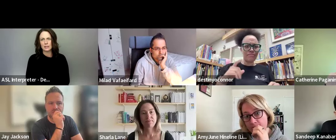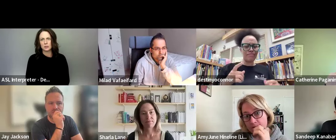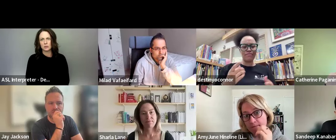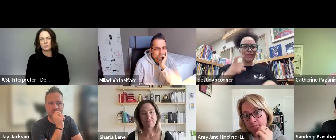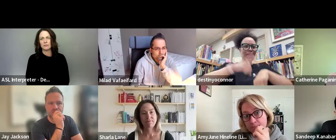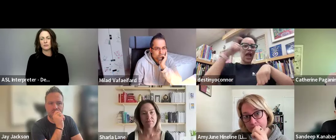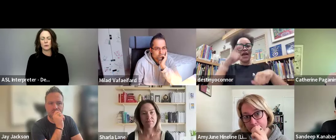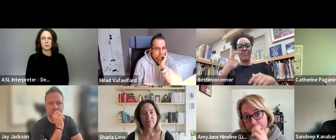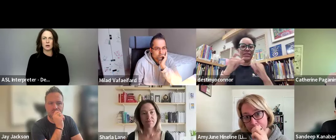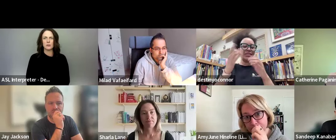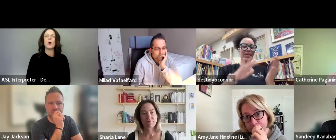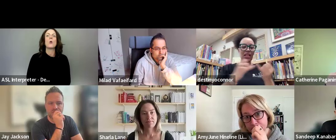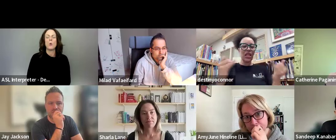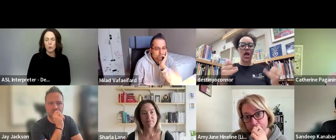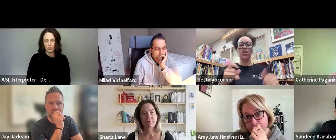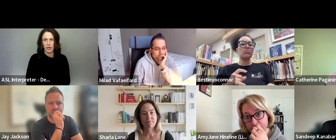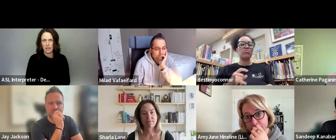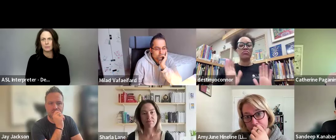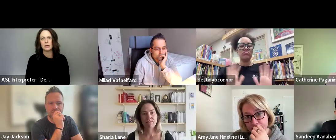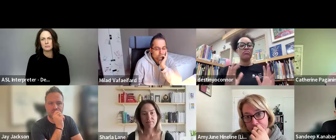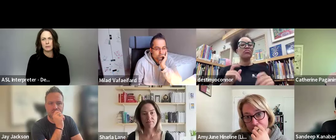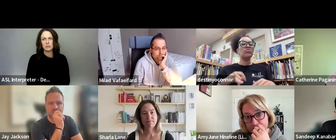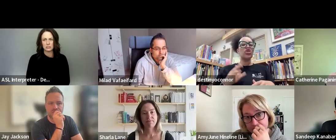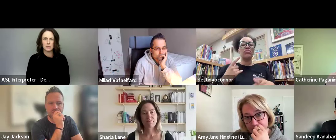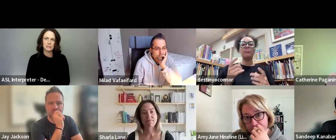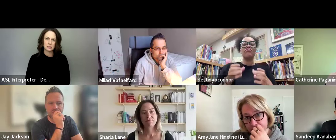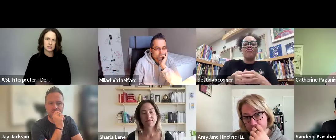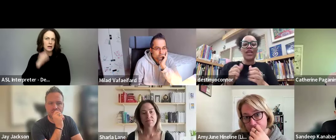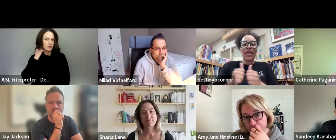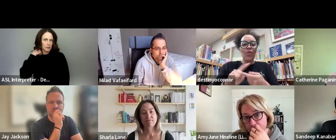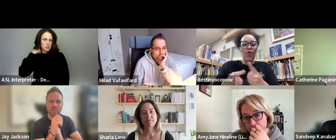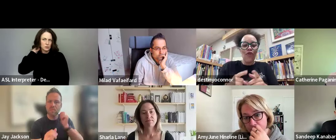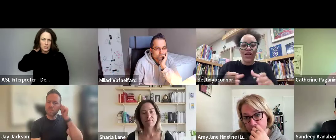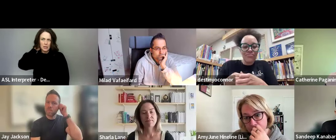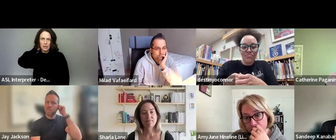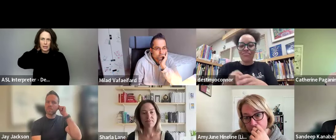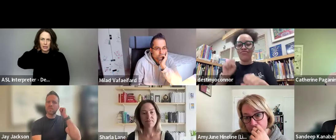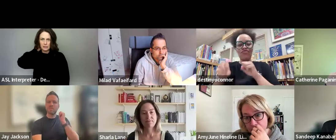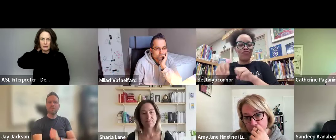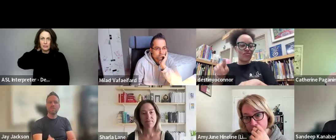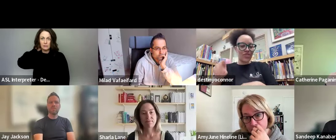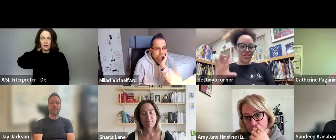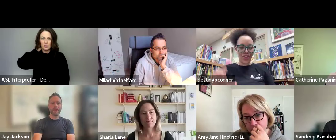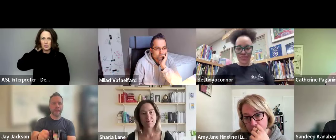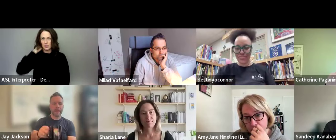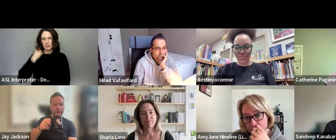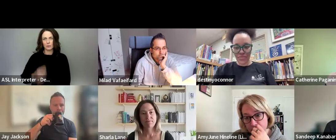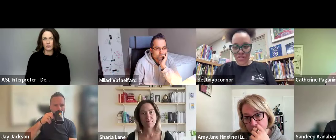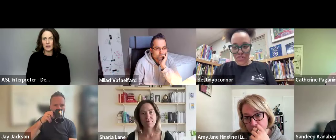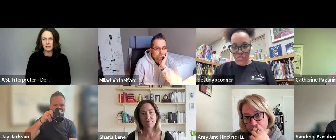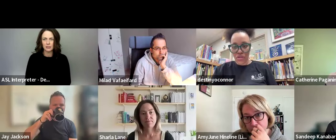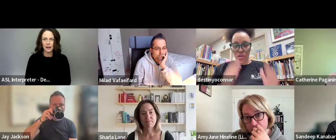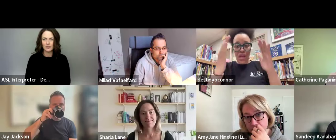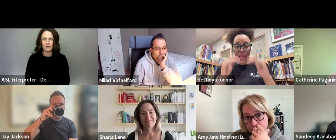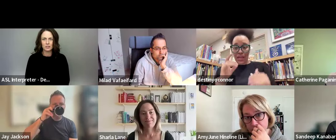work on that. So you don't have to focus on the whole thing, but maybe just pieces of the puzzle. And then, you know, you can also get together